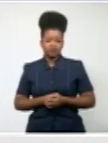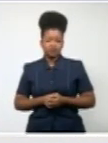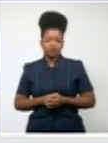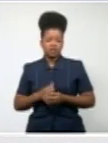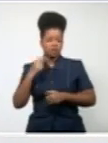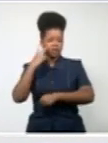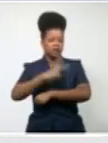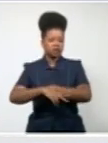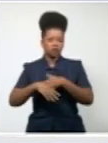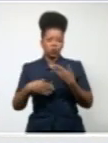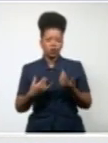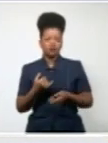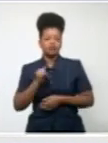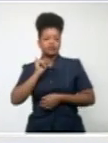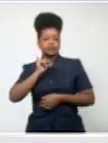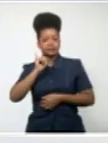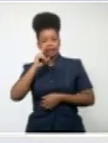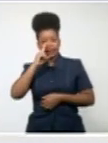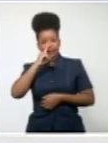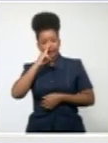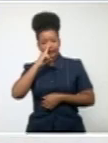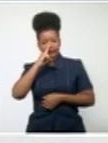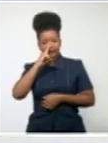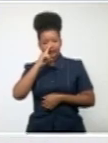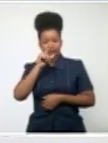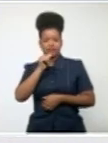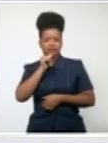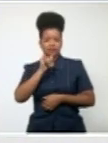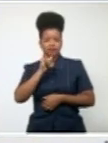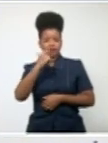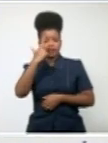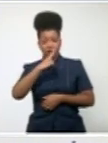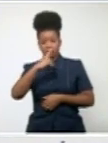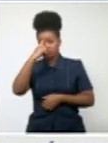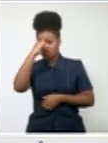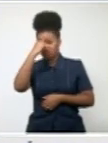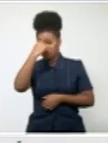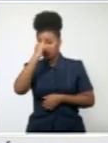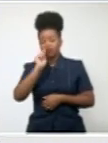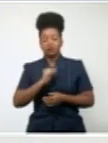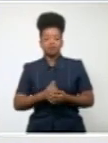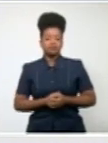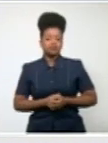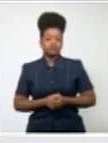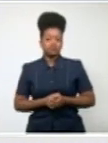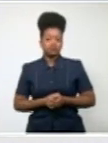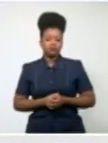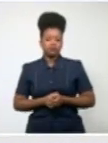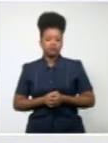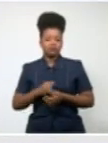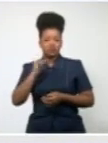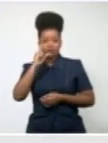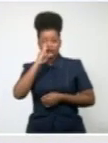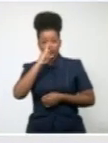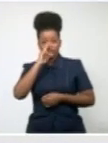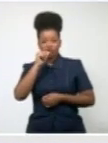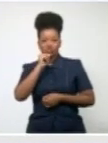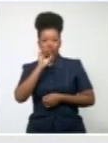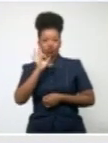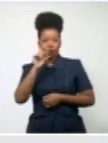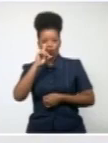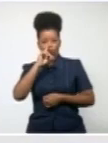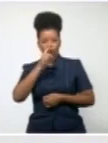24.5% in Southeast Asia, which giants such as India and Indonesia up